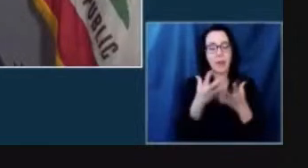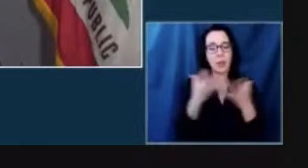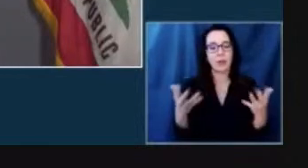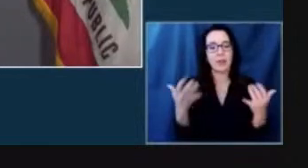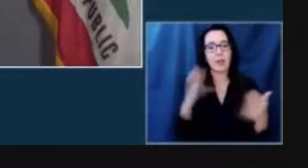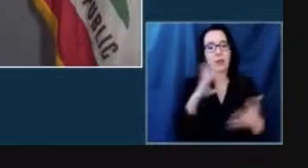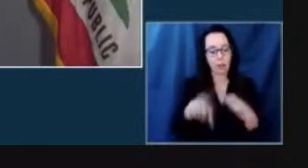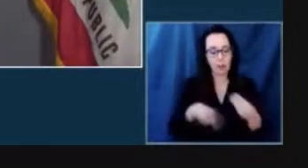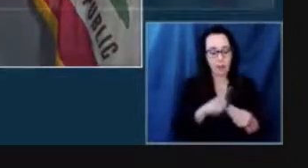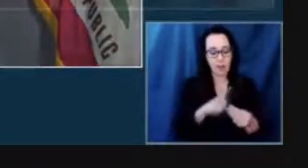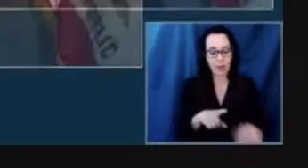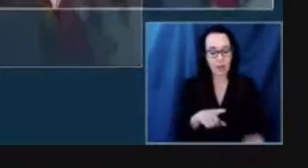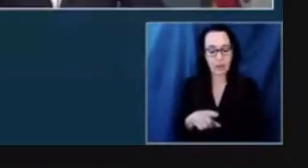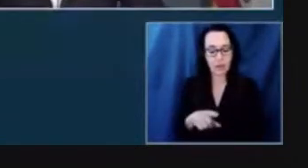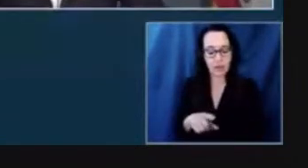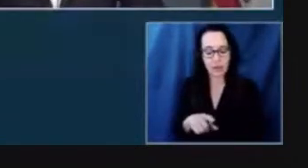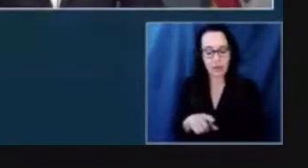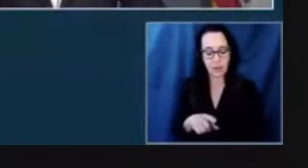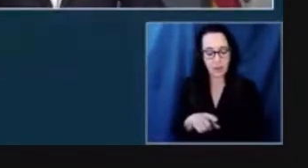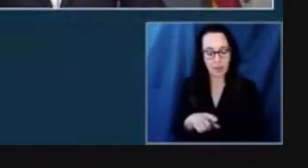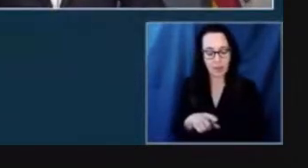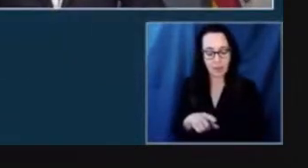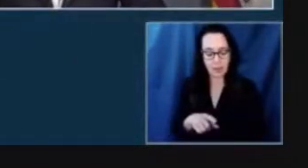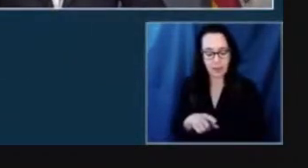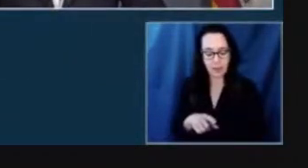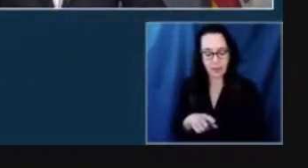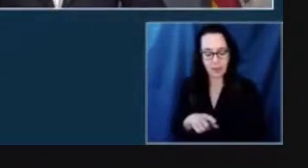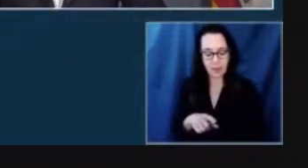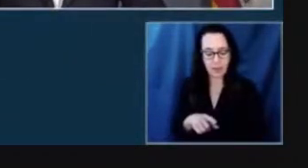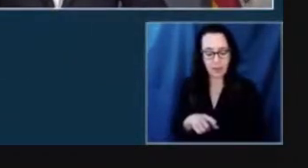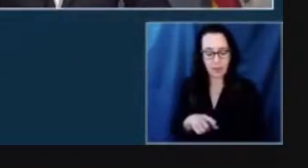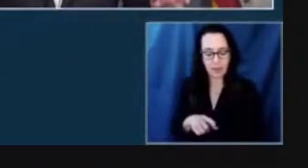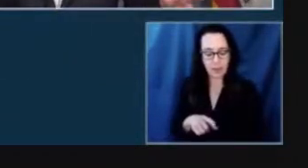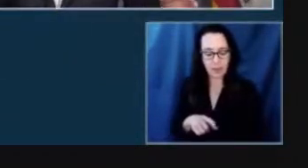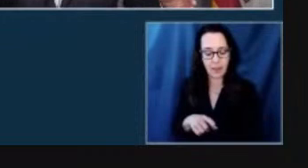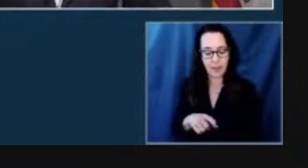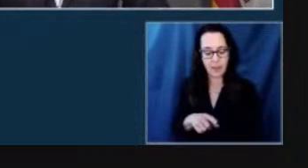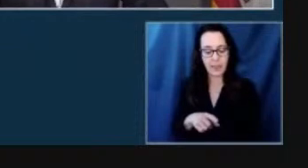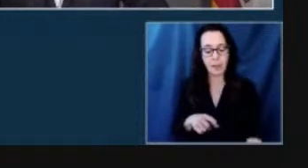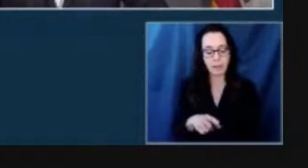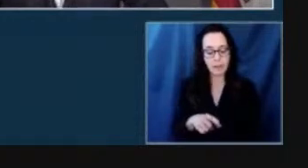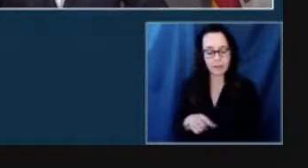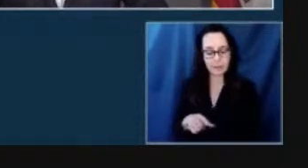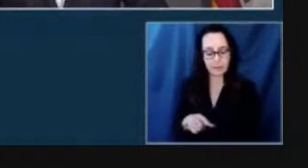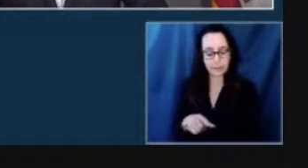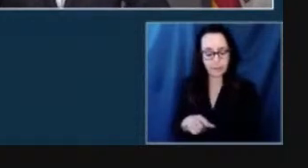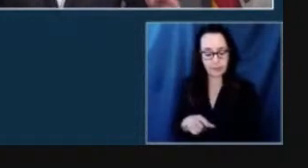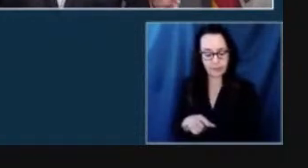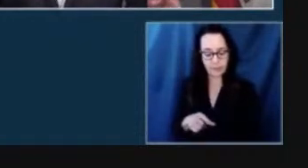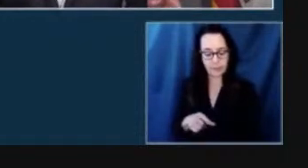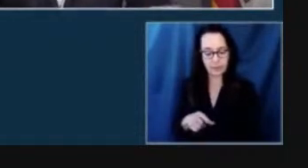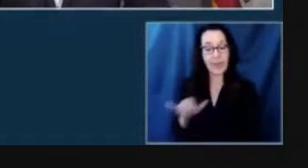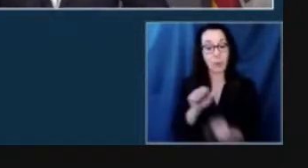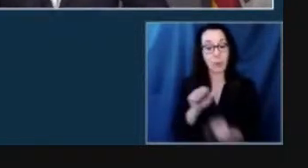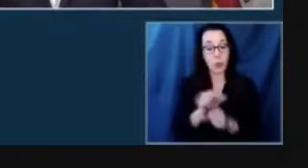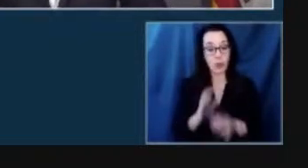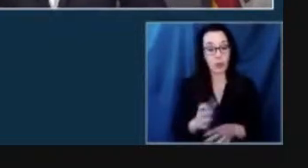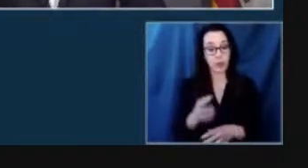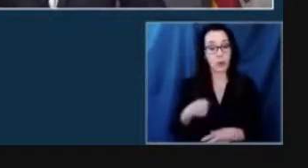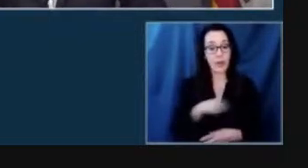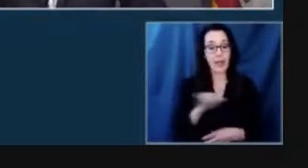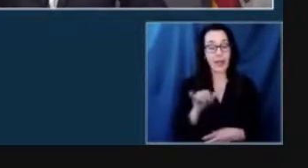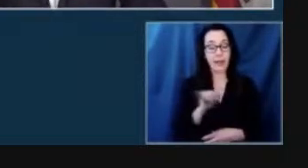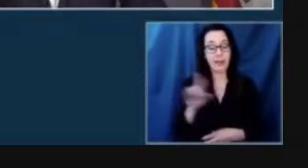about workers and standing for workers. We as Democrats, and specifically as